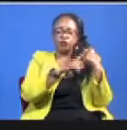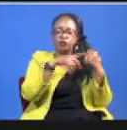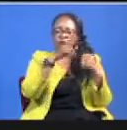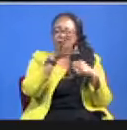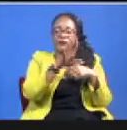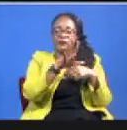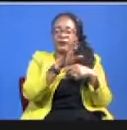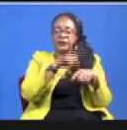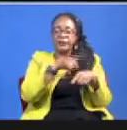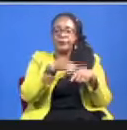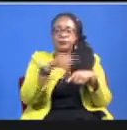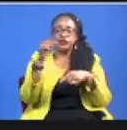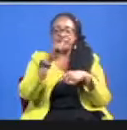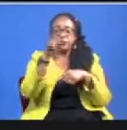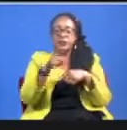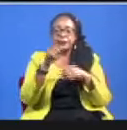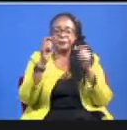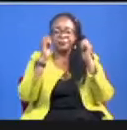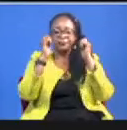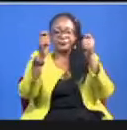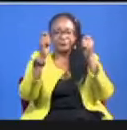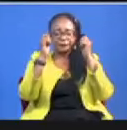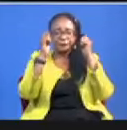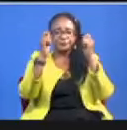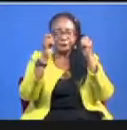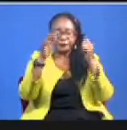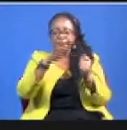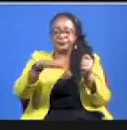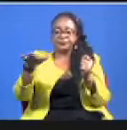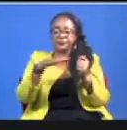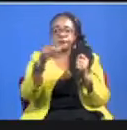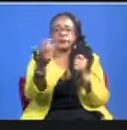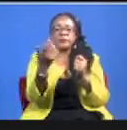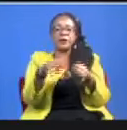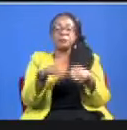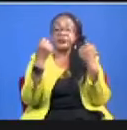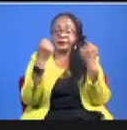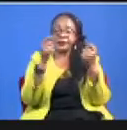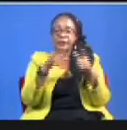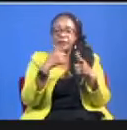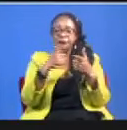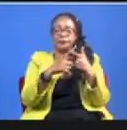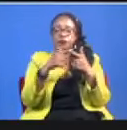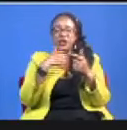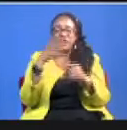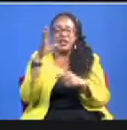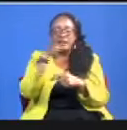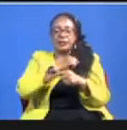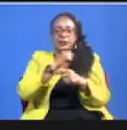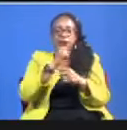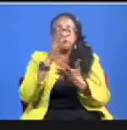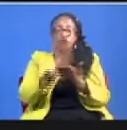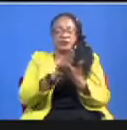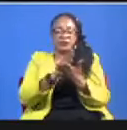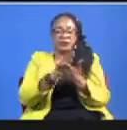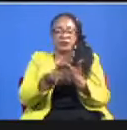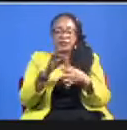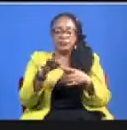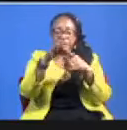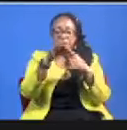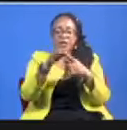All right. Prof, since June 25th, when there was the Gen Z protests, the day, Parliament was breached, there has